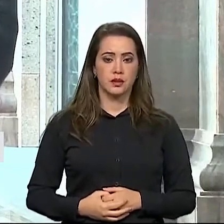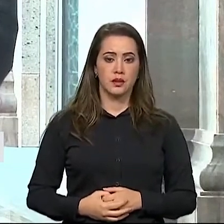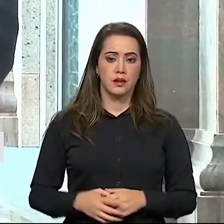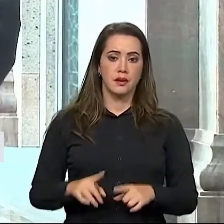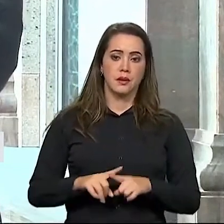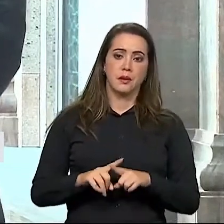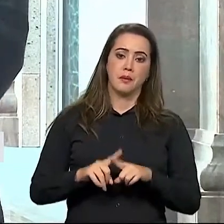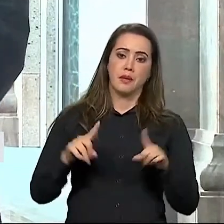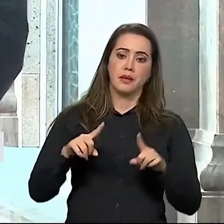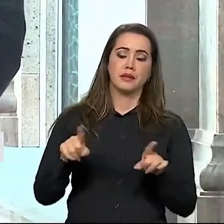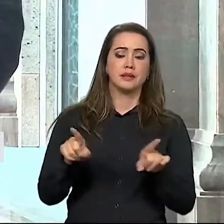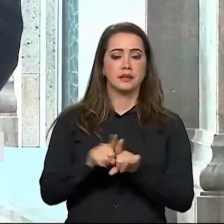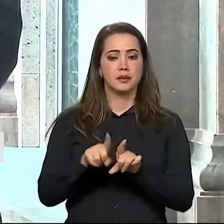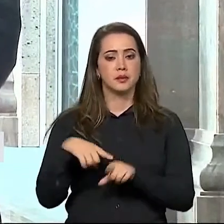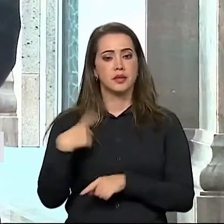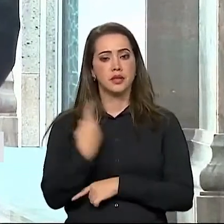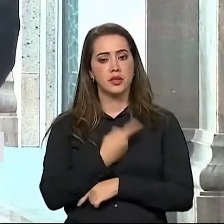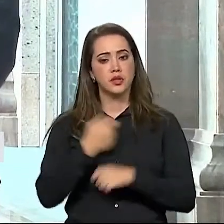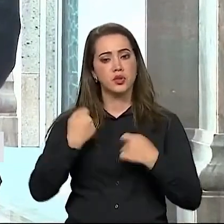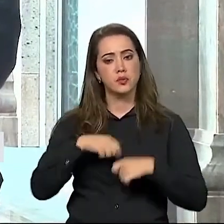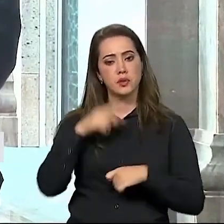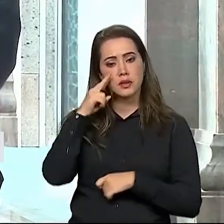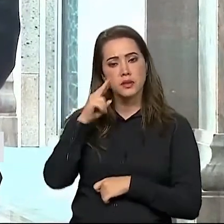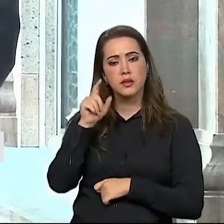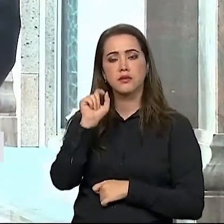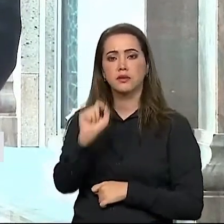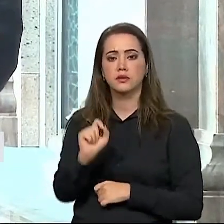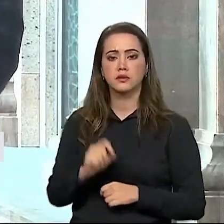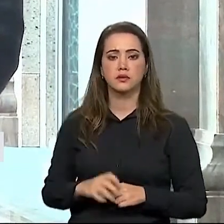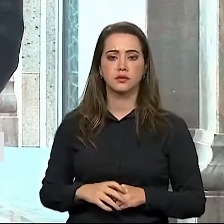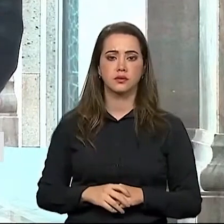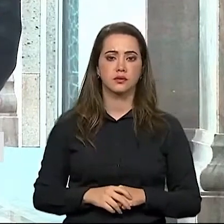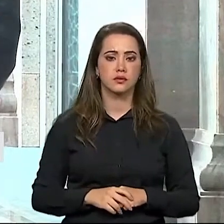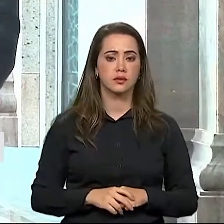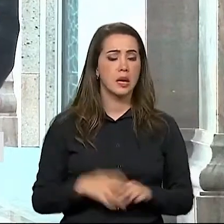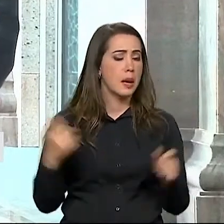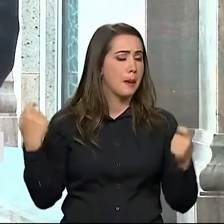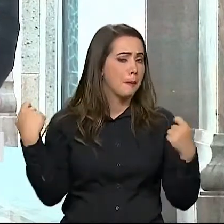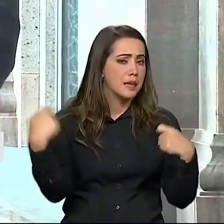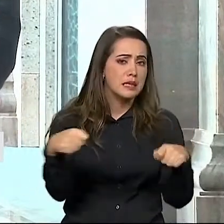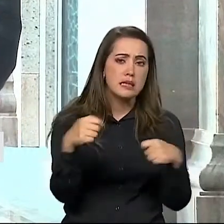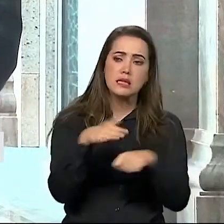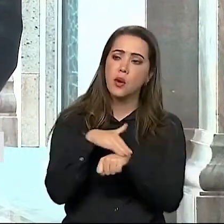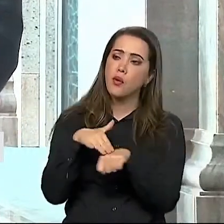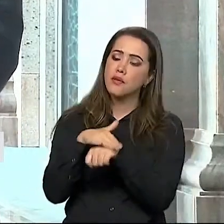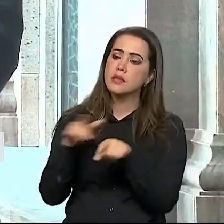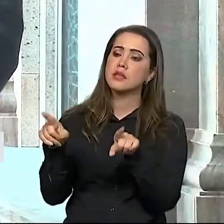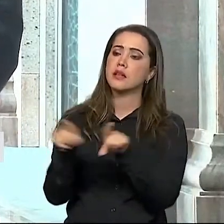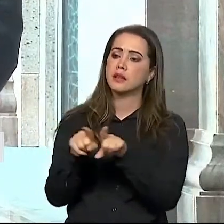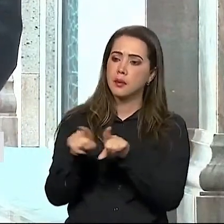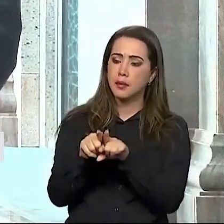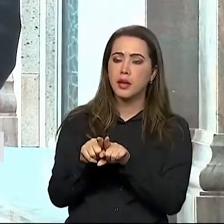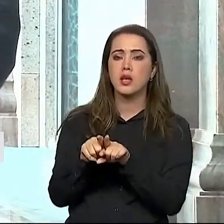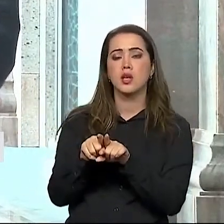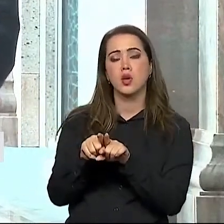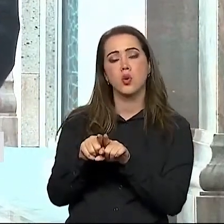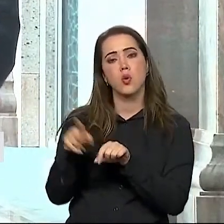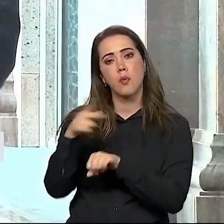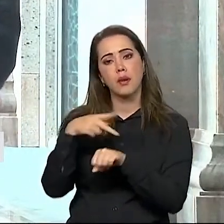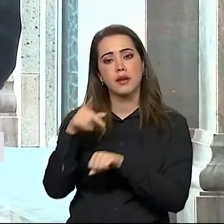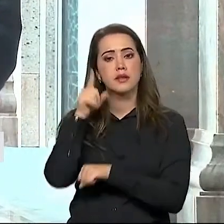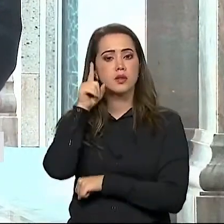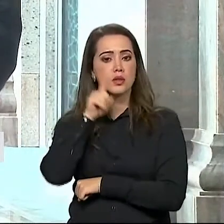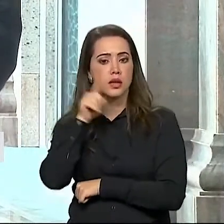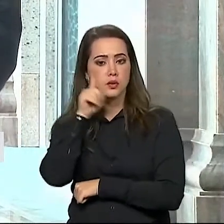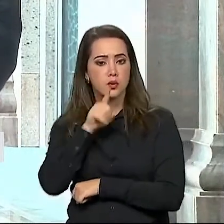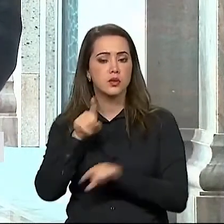Mas também nós temos que ter em conta que é preciso conversar também com os Estados Unidos e